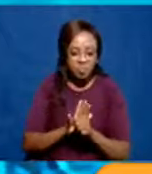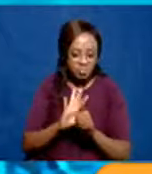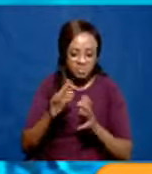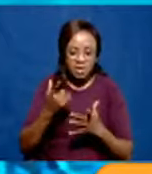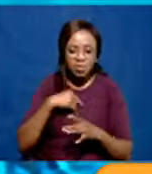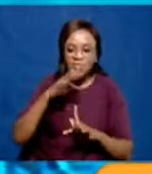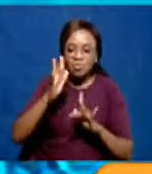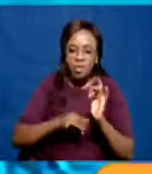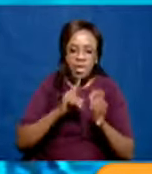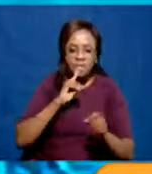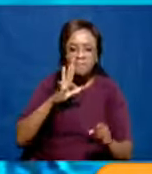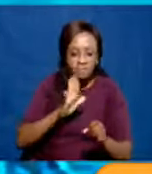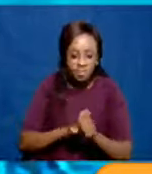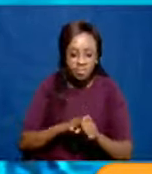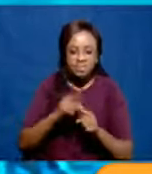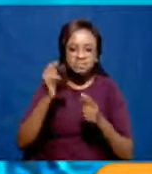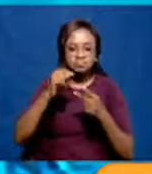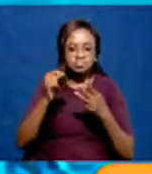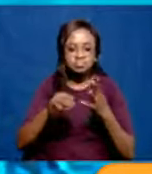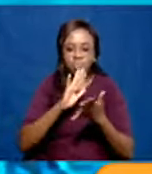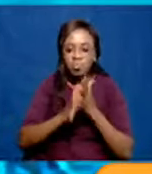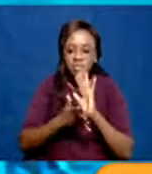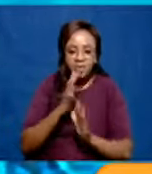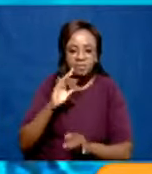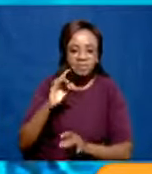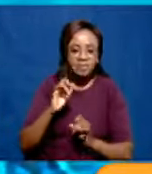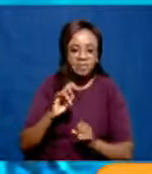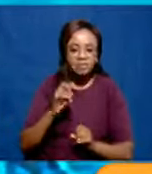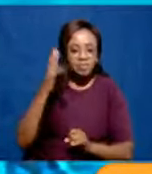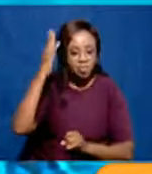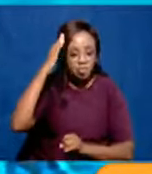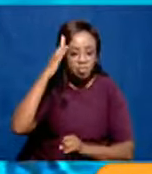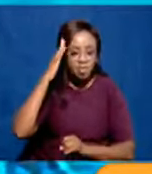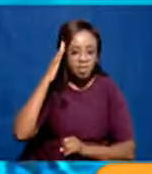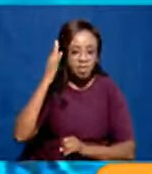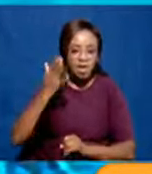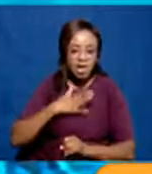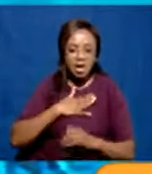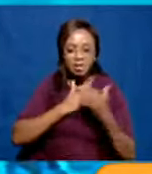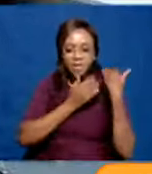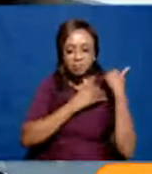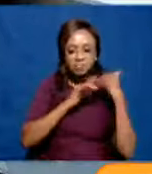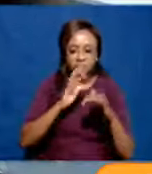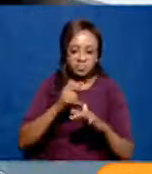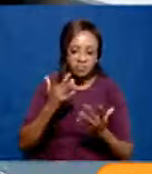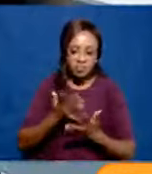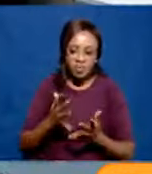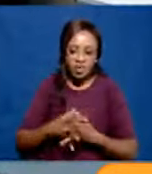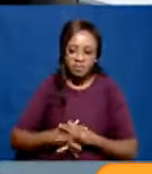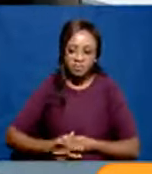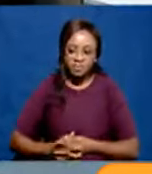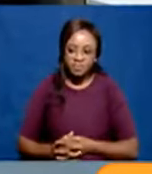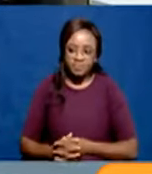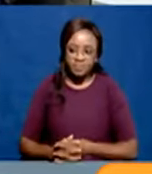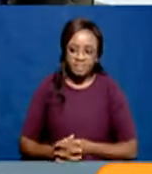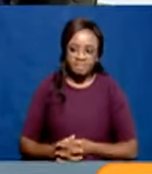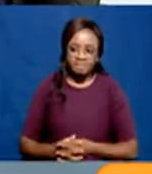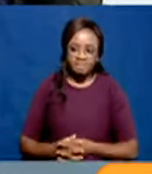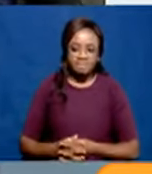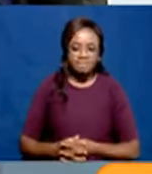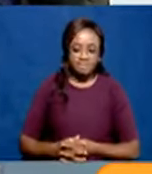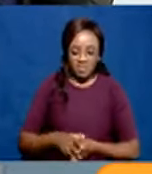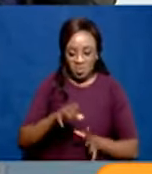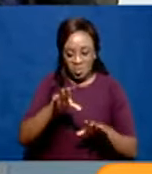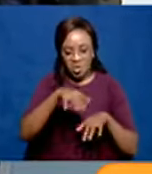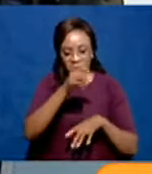promise based on a certain tariff without knowing whether our financial projections will. Okay. Hold your thoughts. Hold your thoughts. Just write them down. I'll